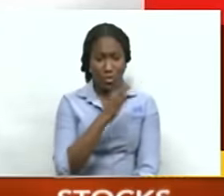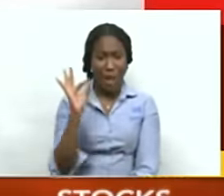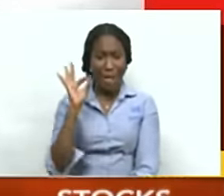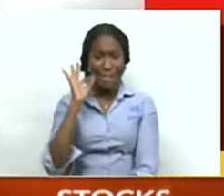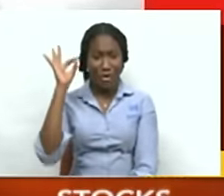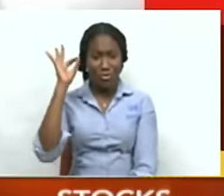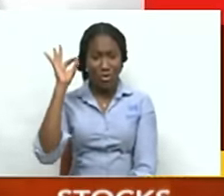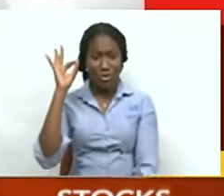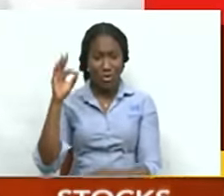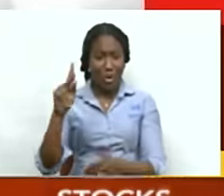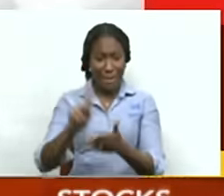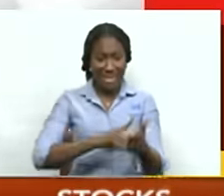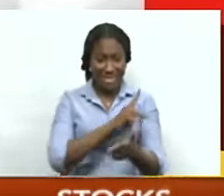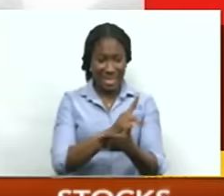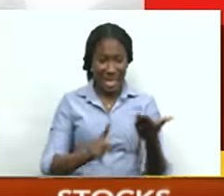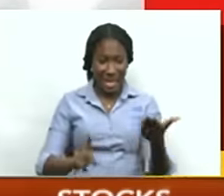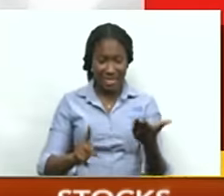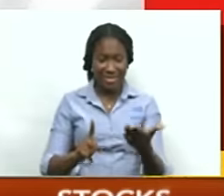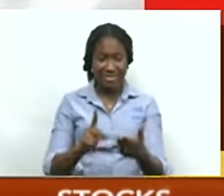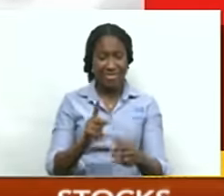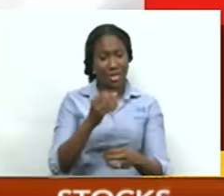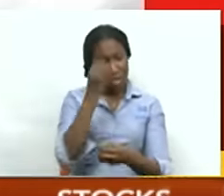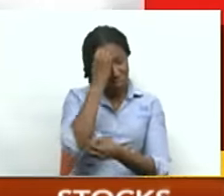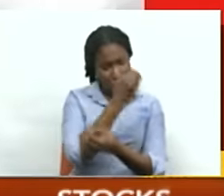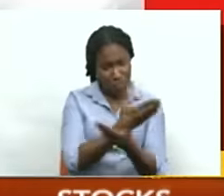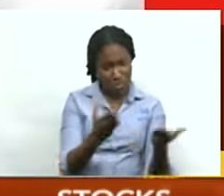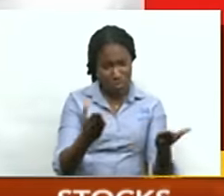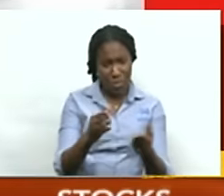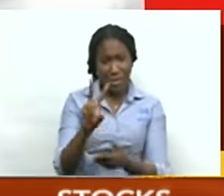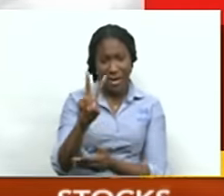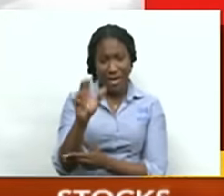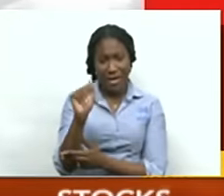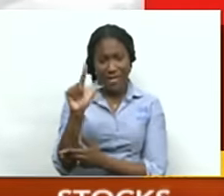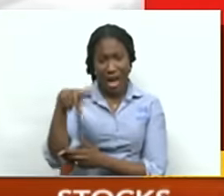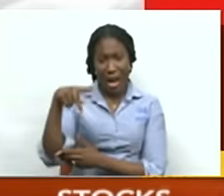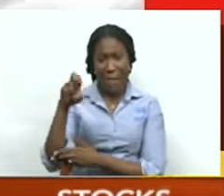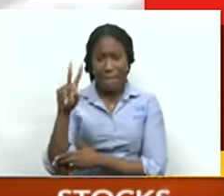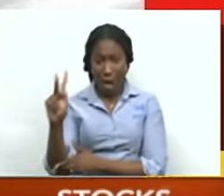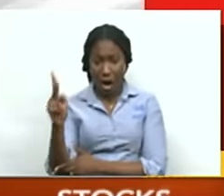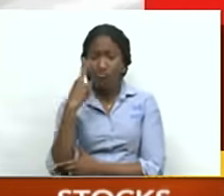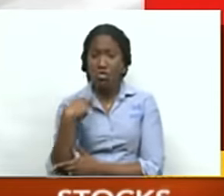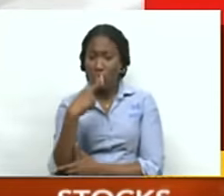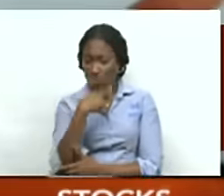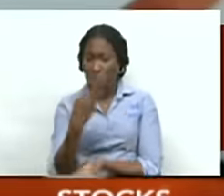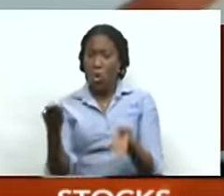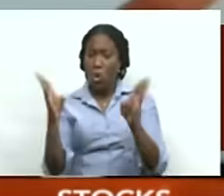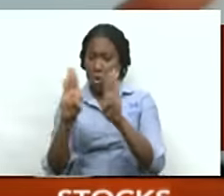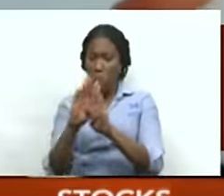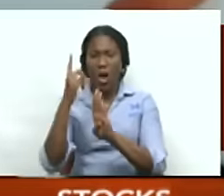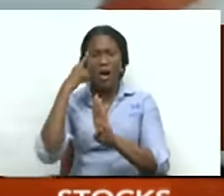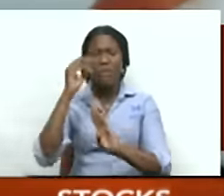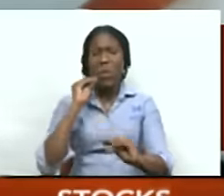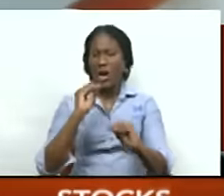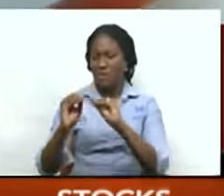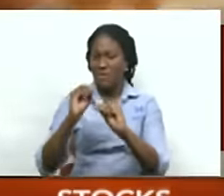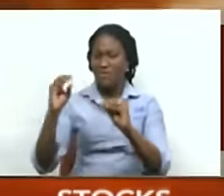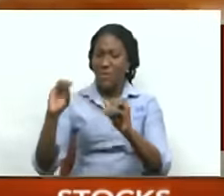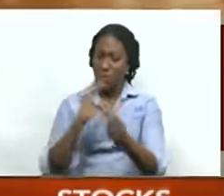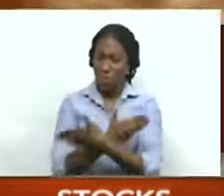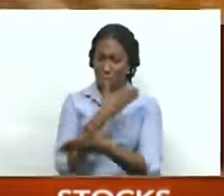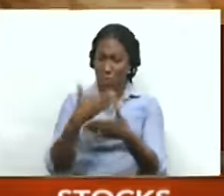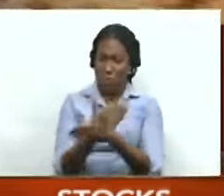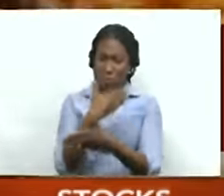customers that its Val Park restaurant will be temporarily closed for reservations. In a notice issued on social media, Mario's